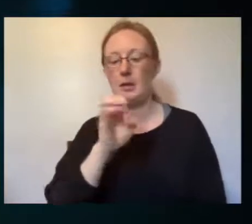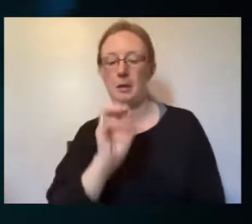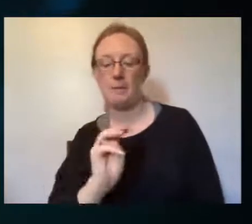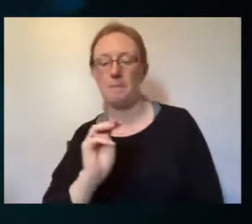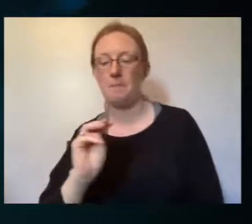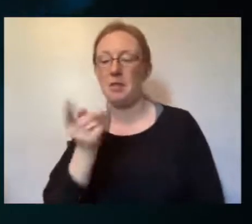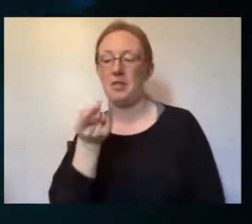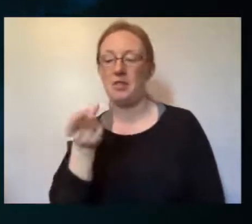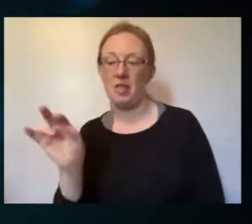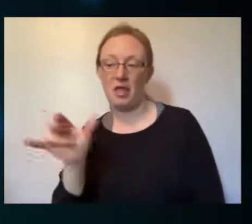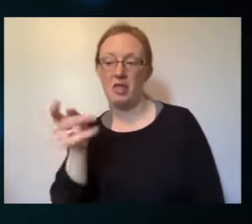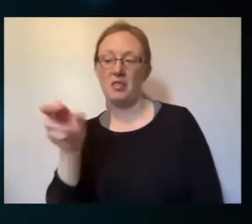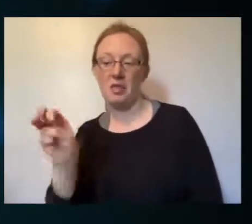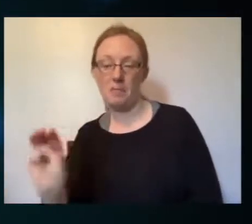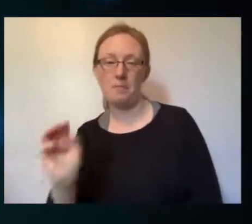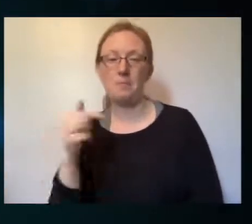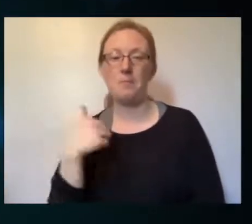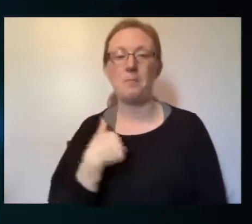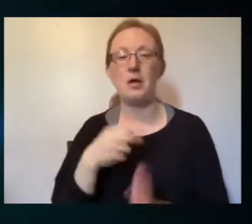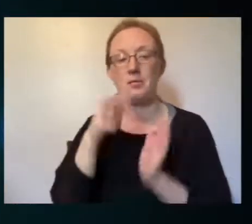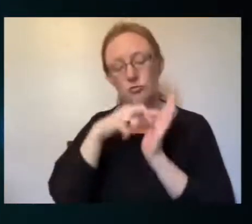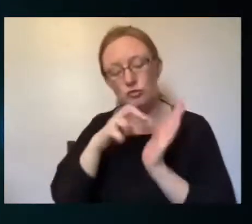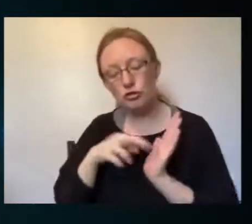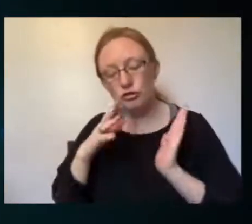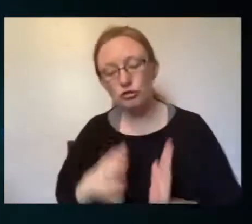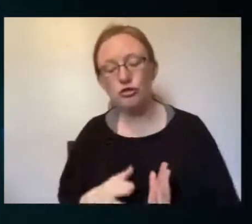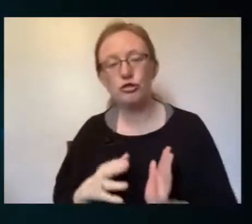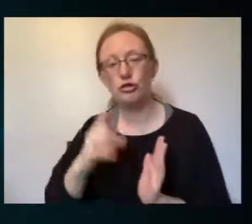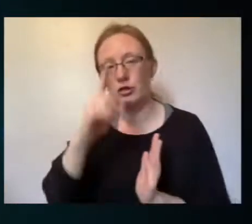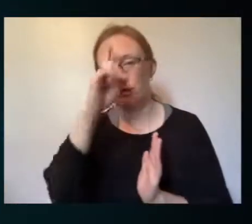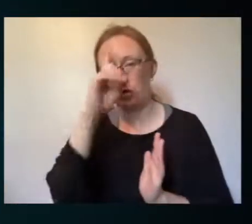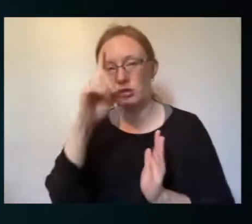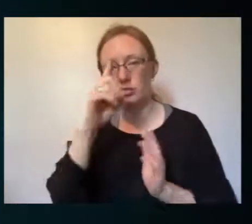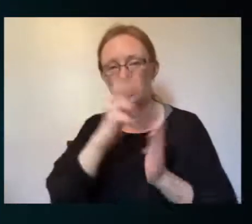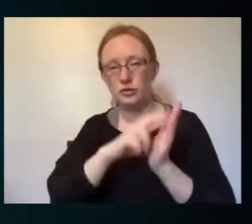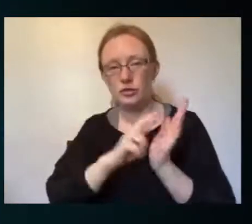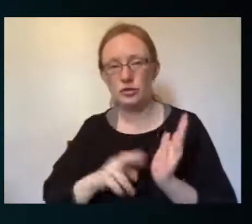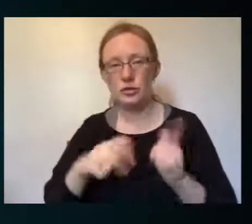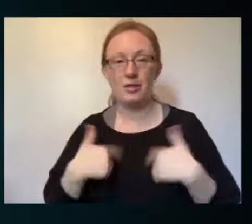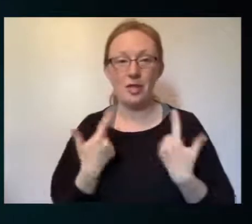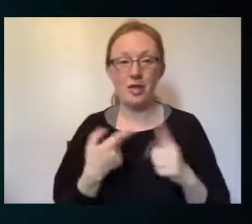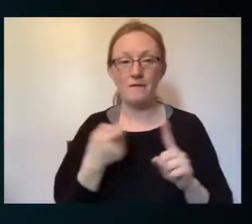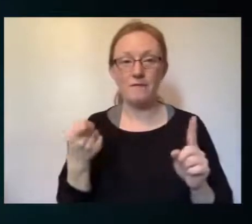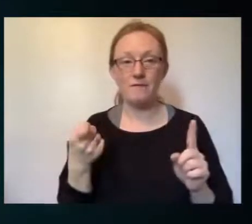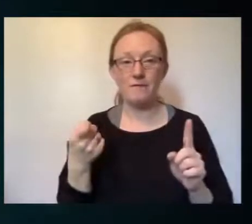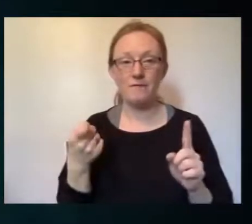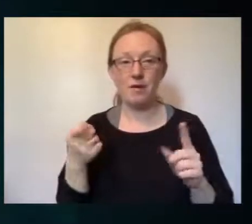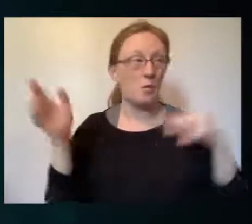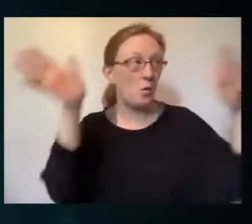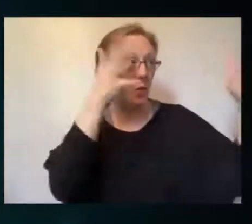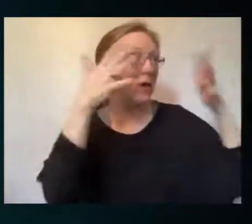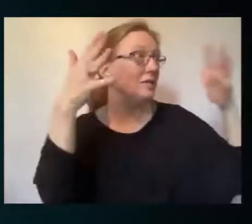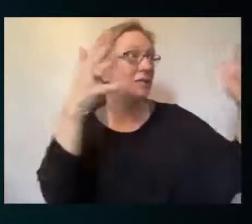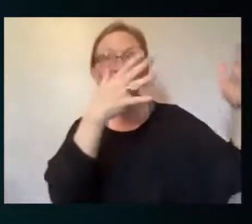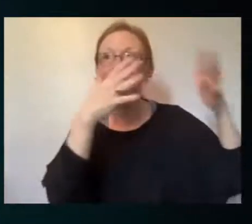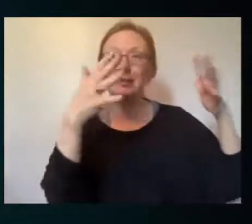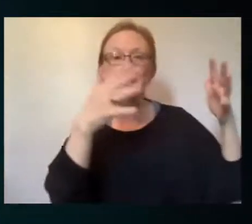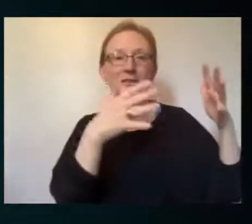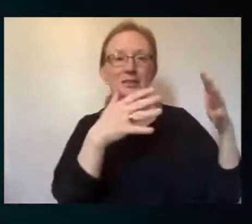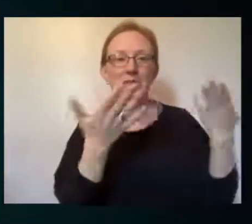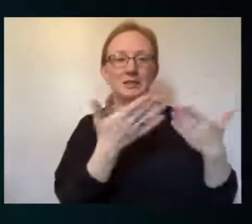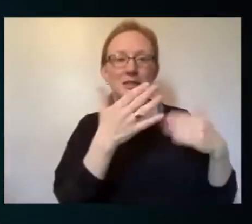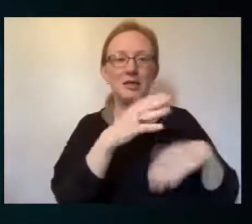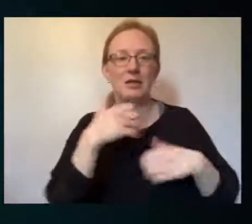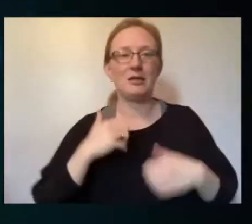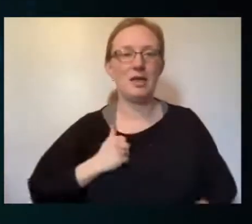an HCI researcher and interdisciplinary knowledge worker coming to you live from a windy, unceded Treaty 6 territory